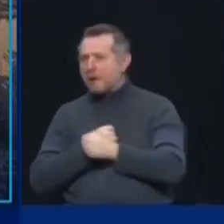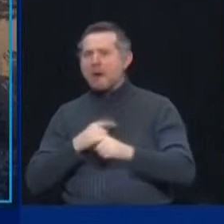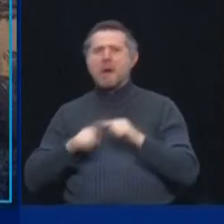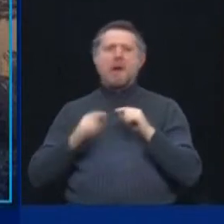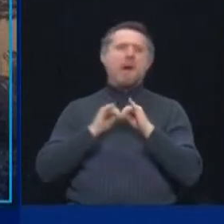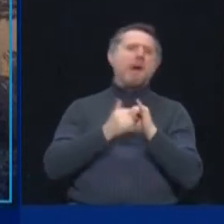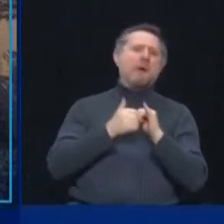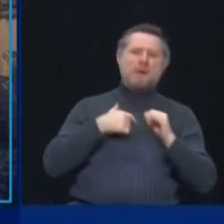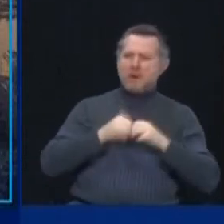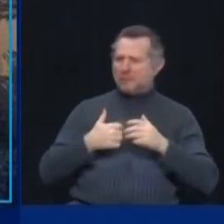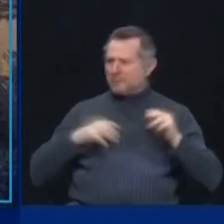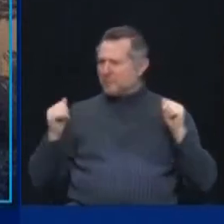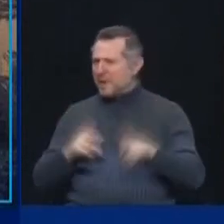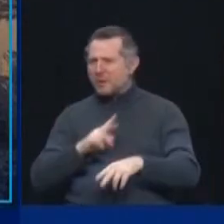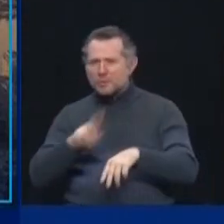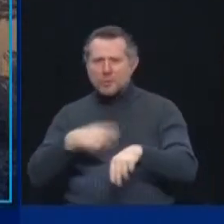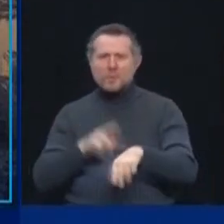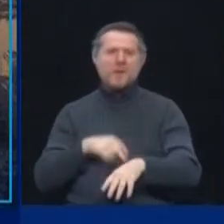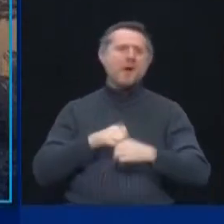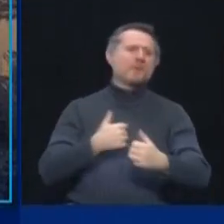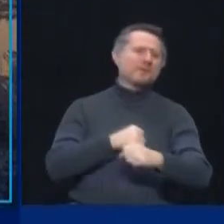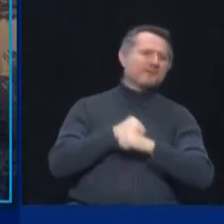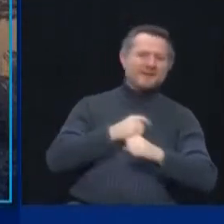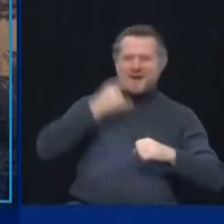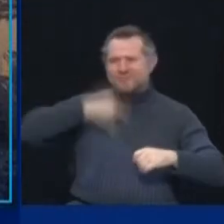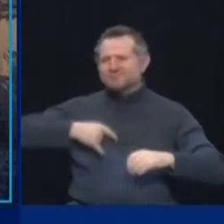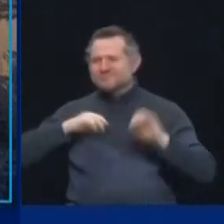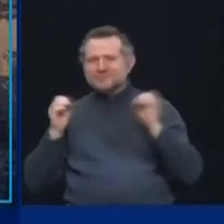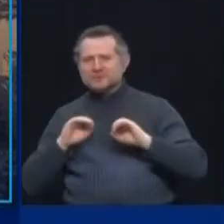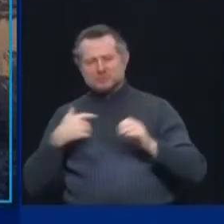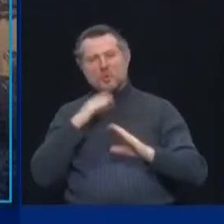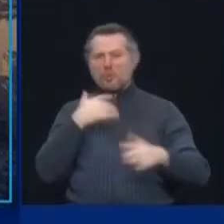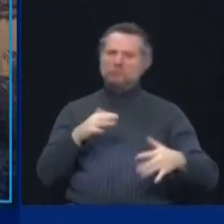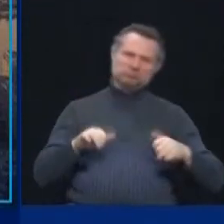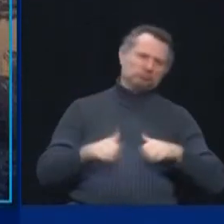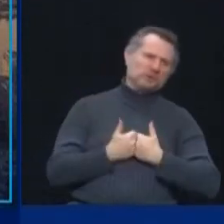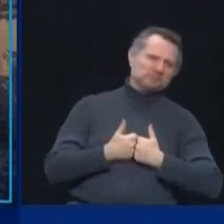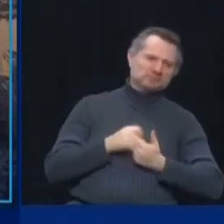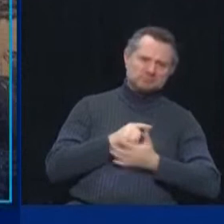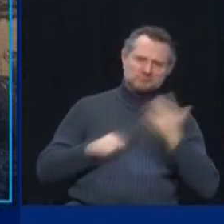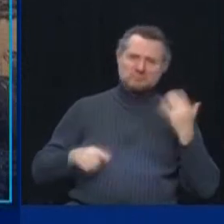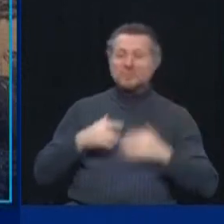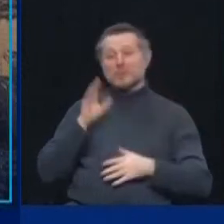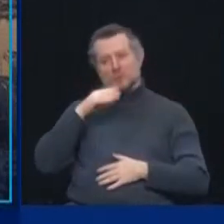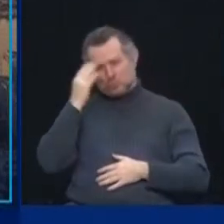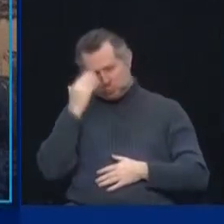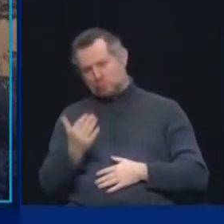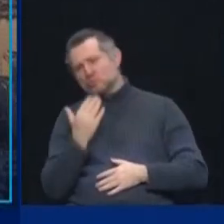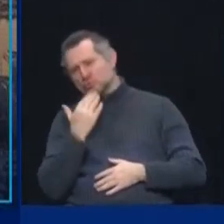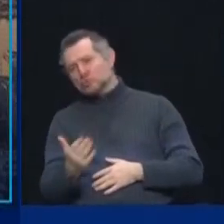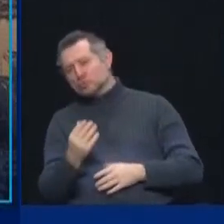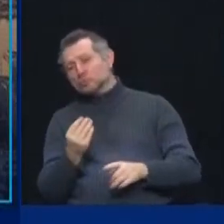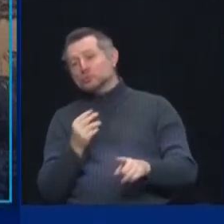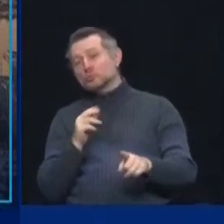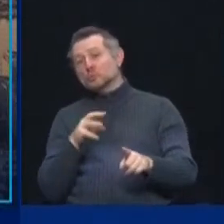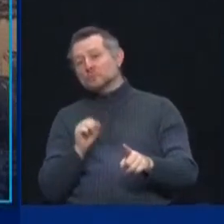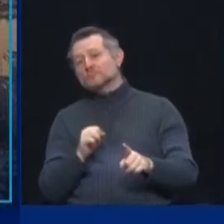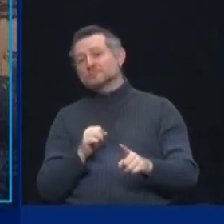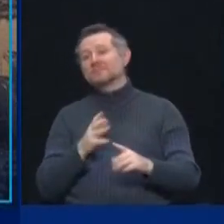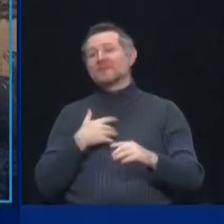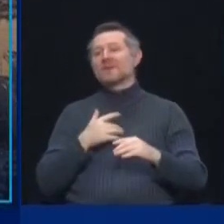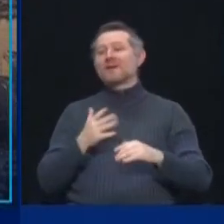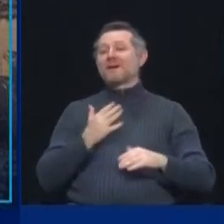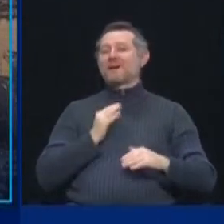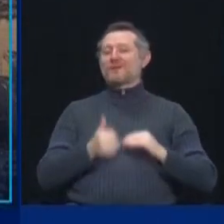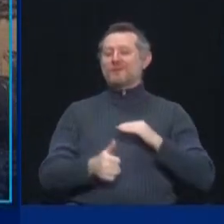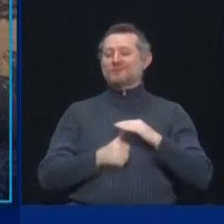it? That's going to be the challenge. But the good news is it's in our control. You